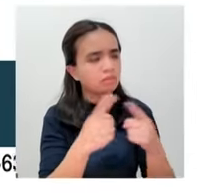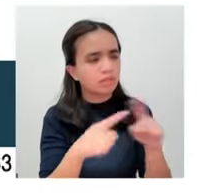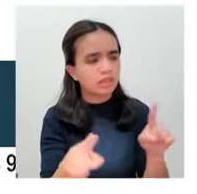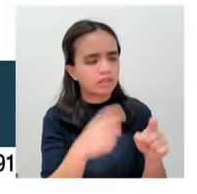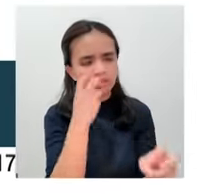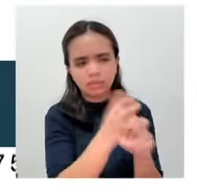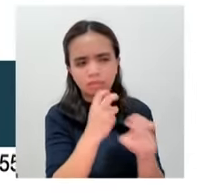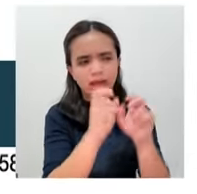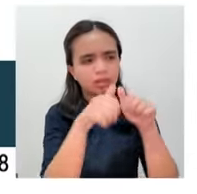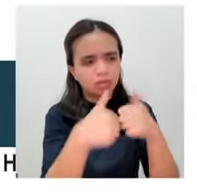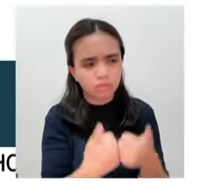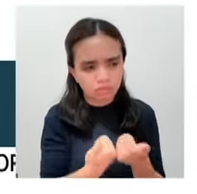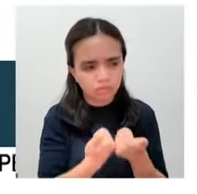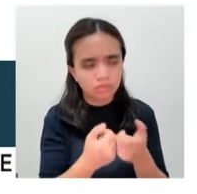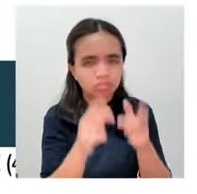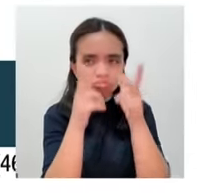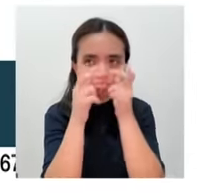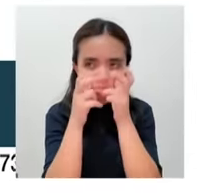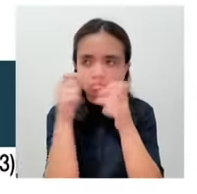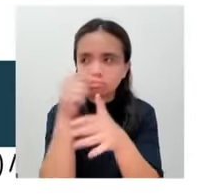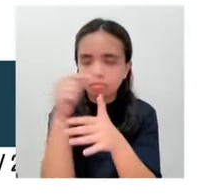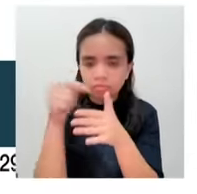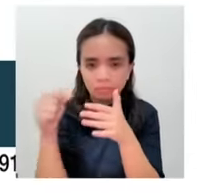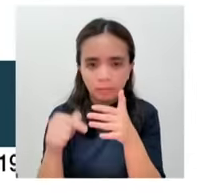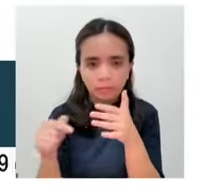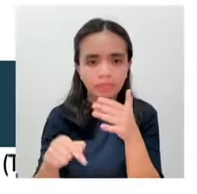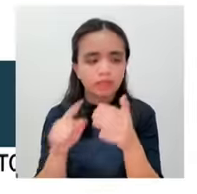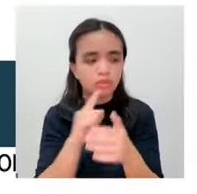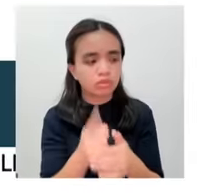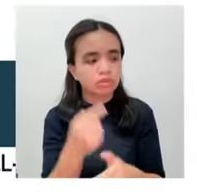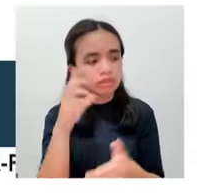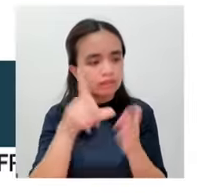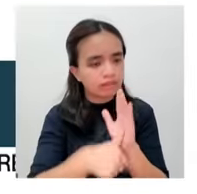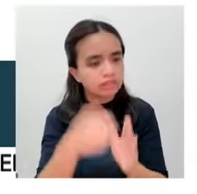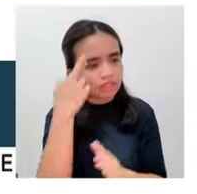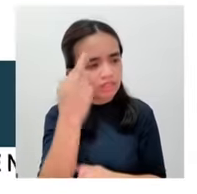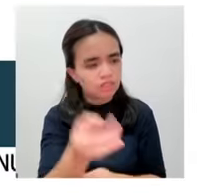hear all of these things and to really slowly realize that she's gone?